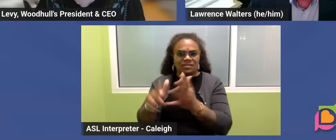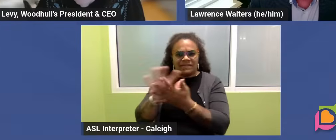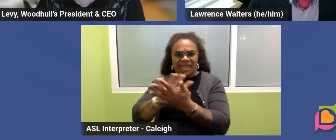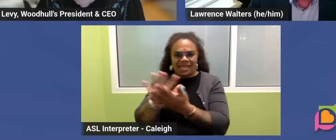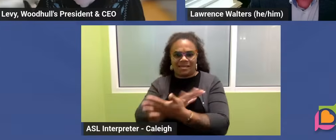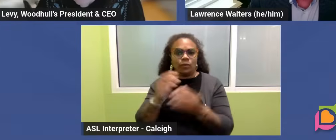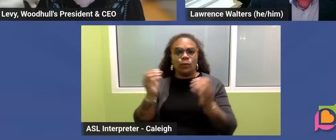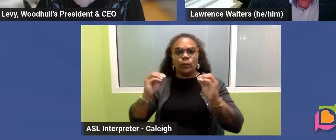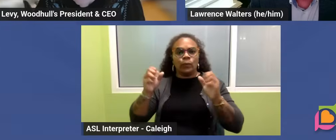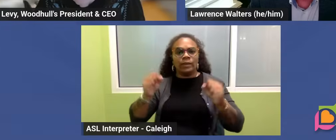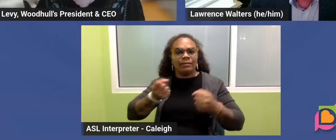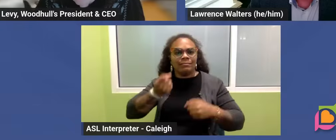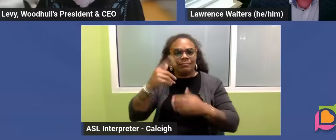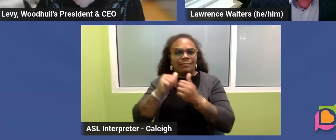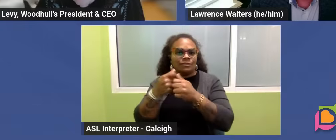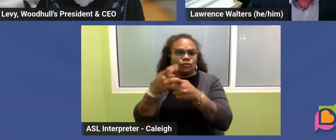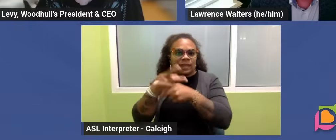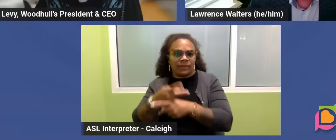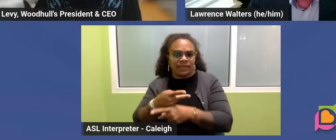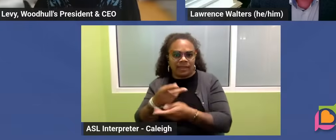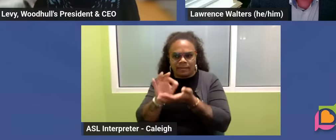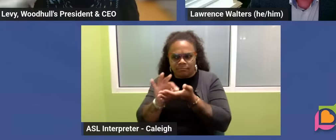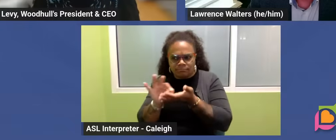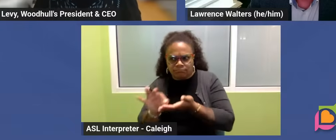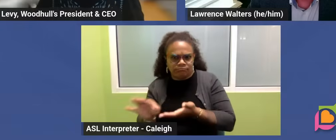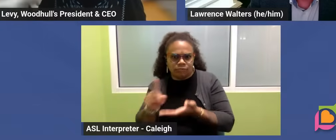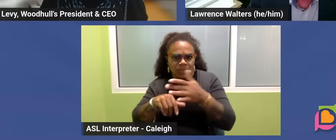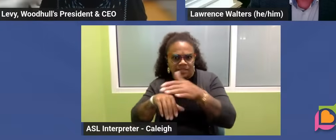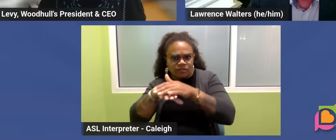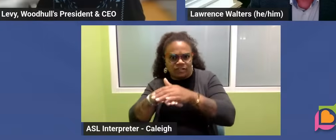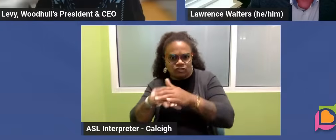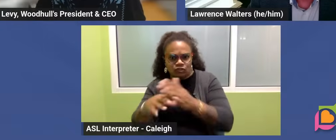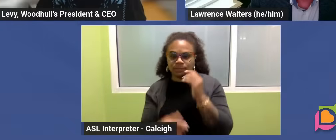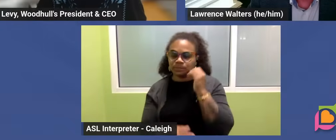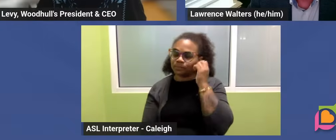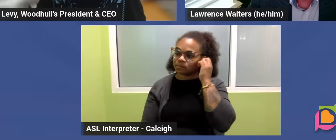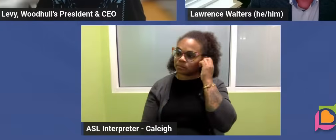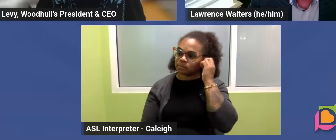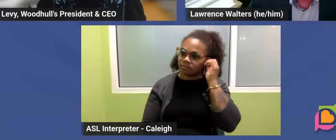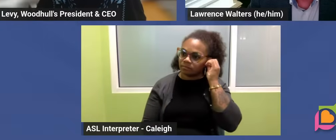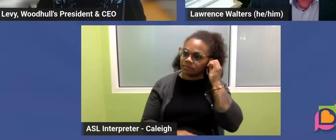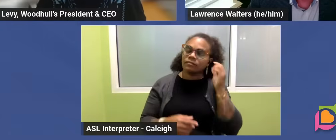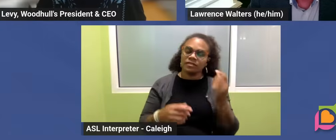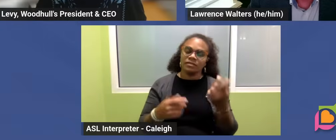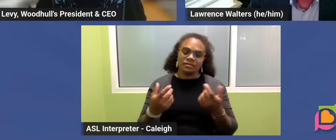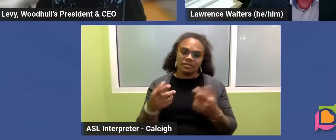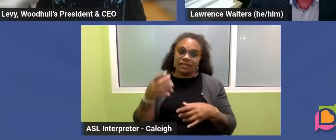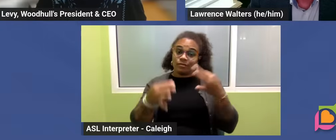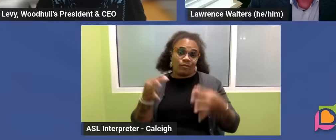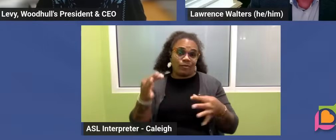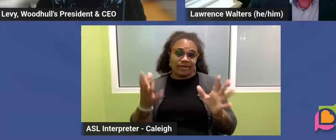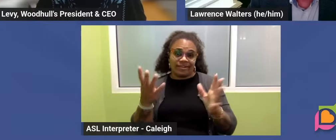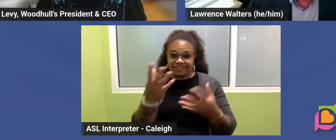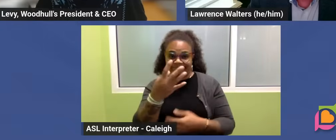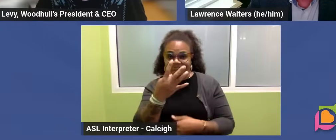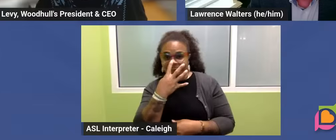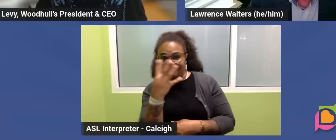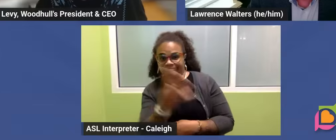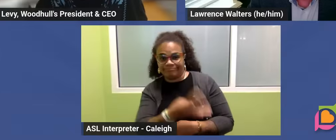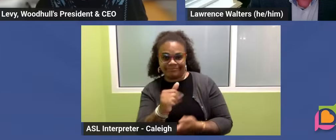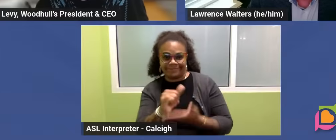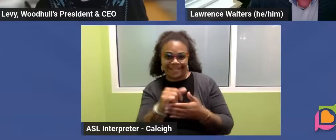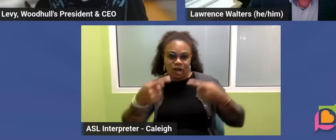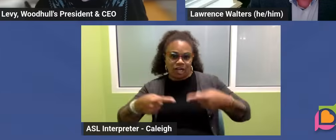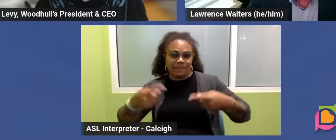to calculate the threshold. And the court, essentially dismissed that argument and upheld the law.